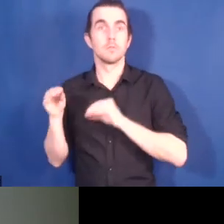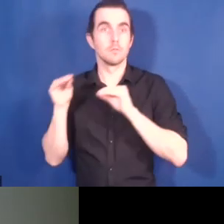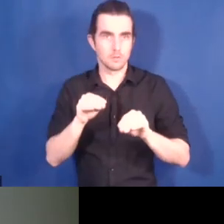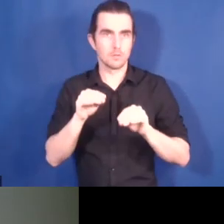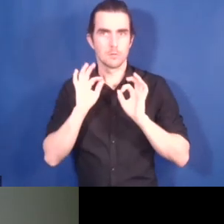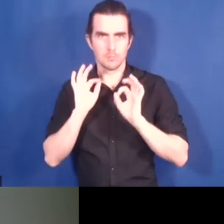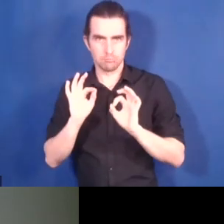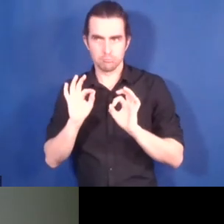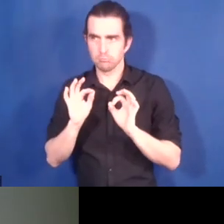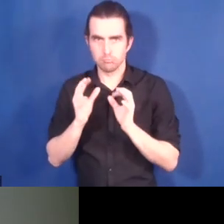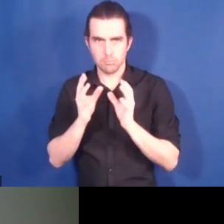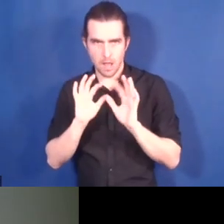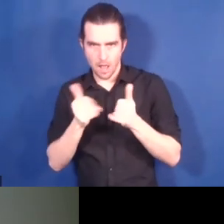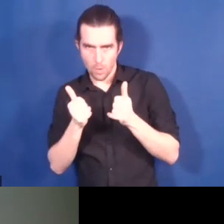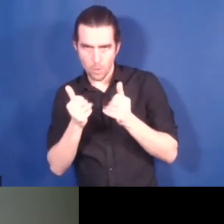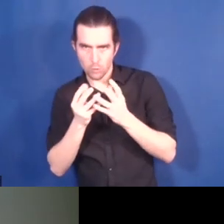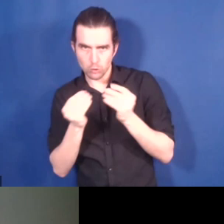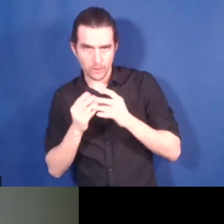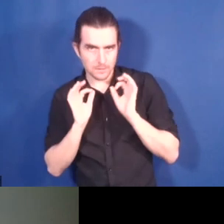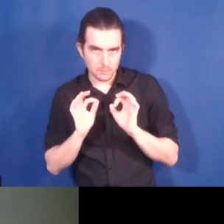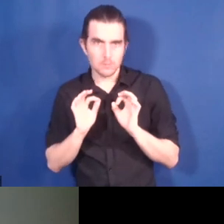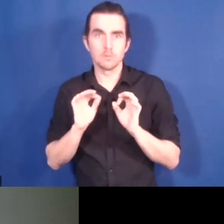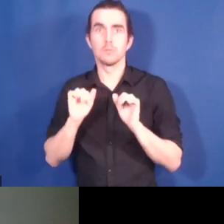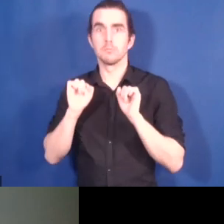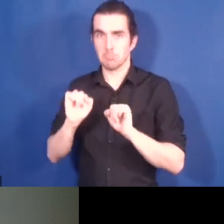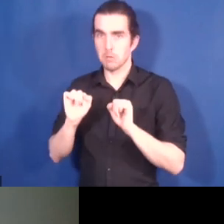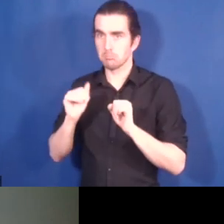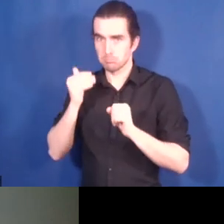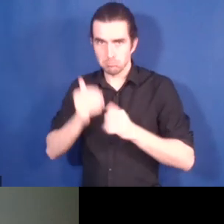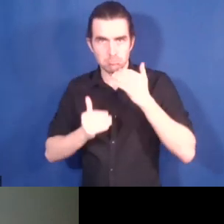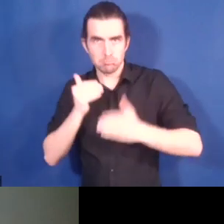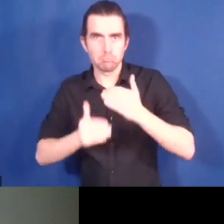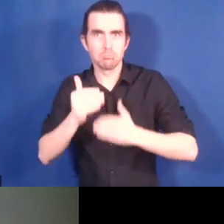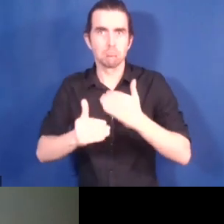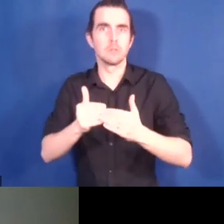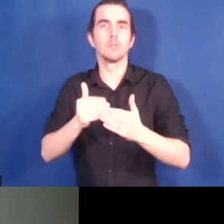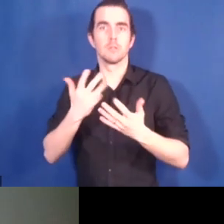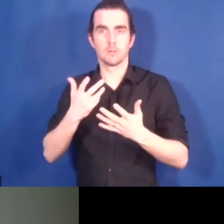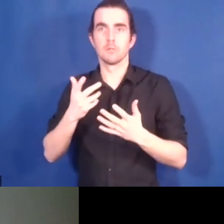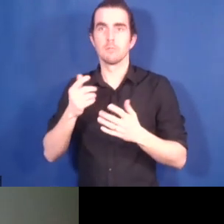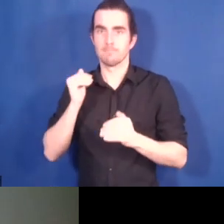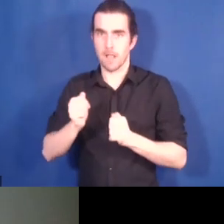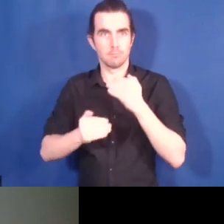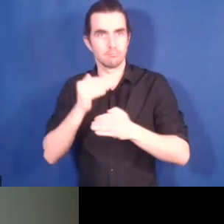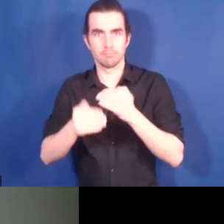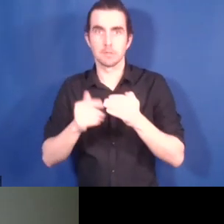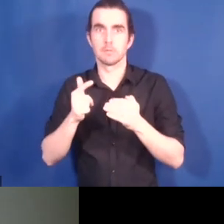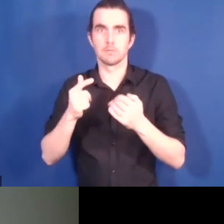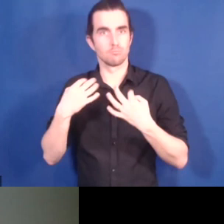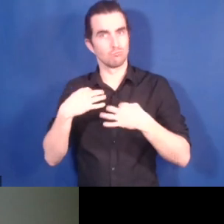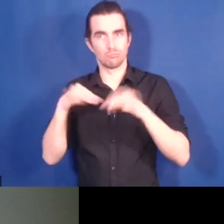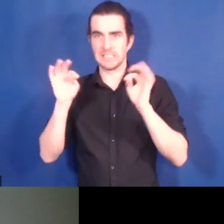at other possibilities. And I suppose one of the things that cropped up in the panel from